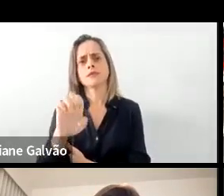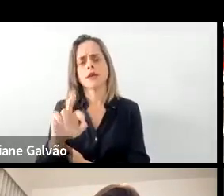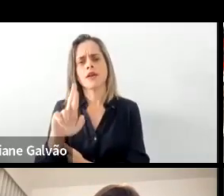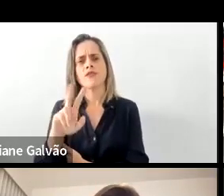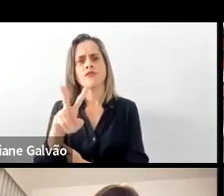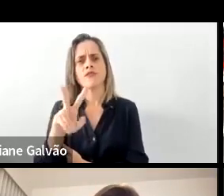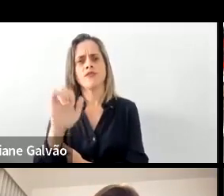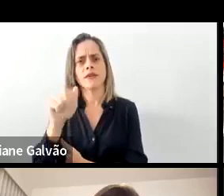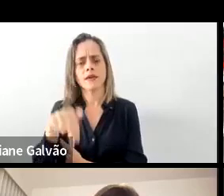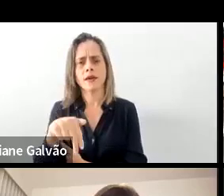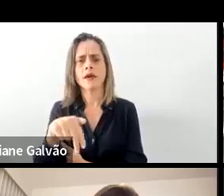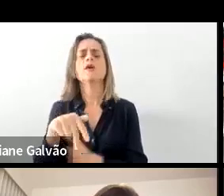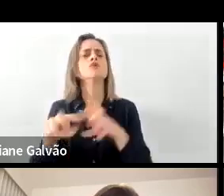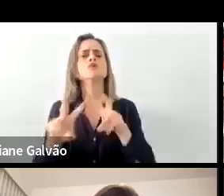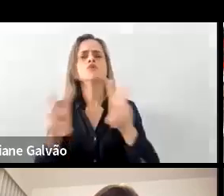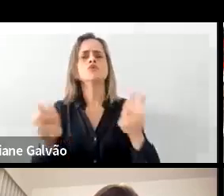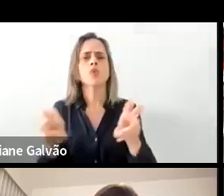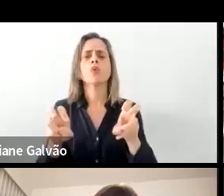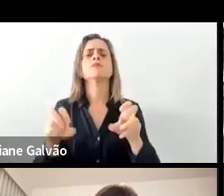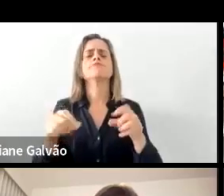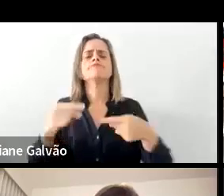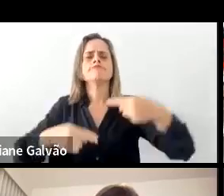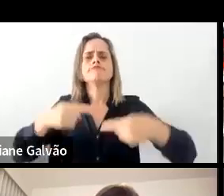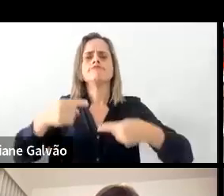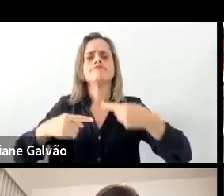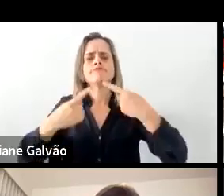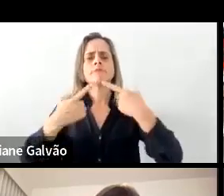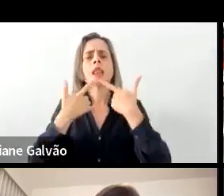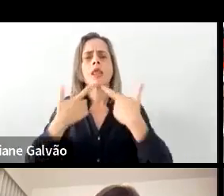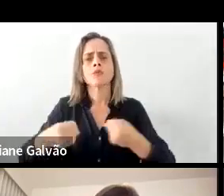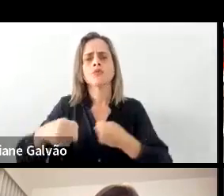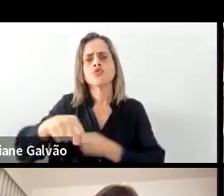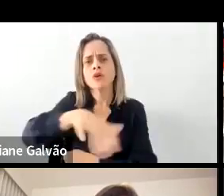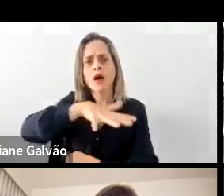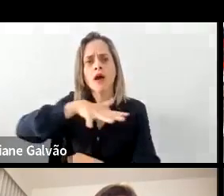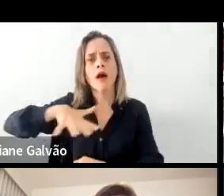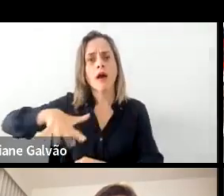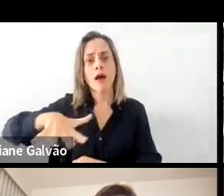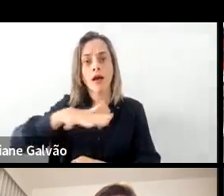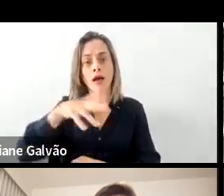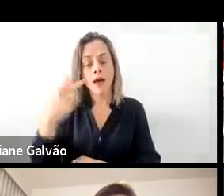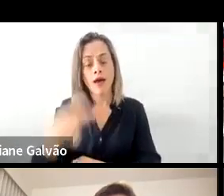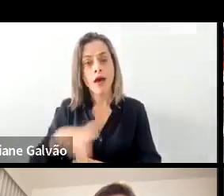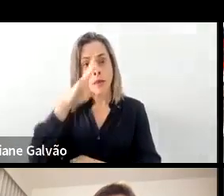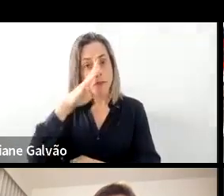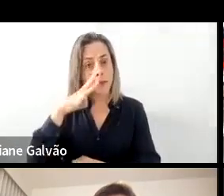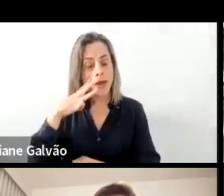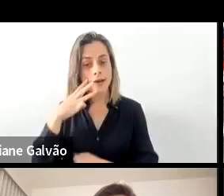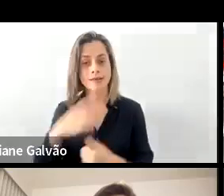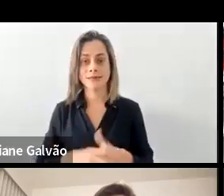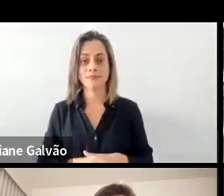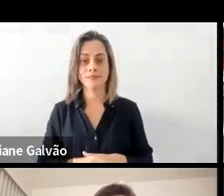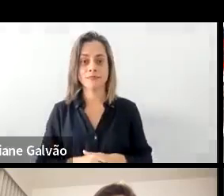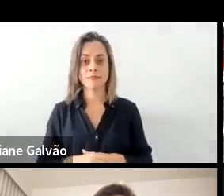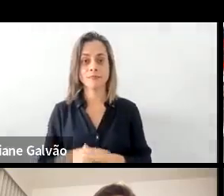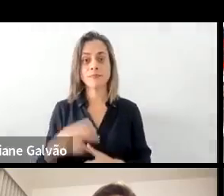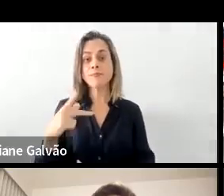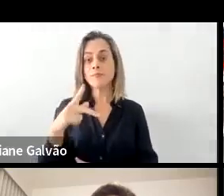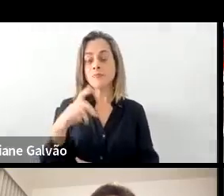introduction of this session. Peter, is to you now.